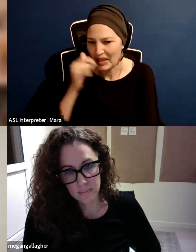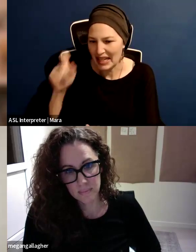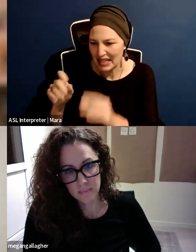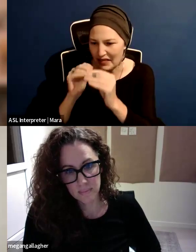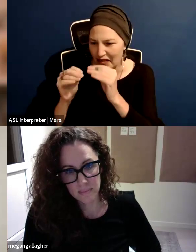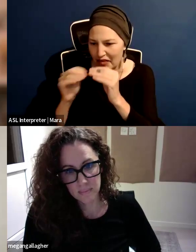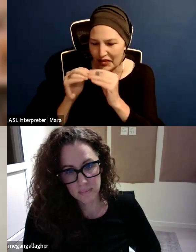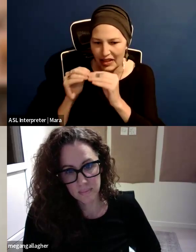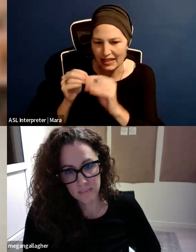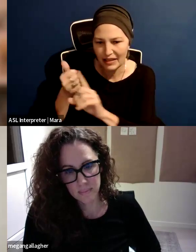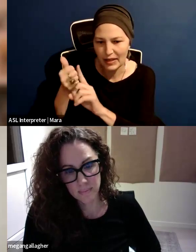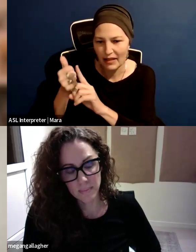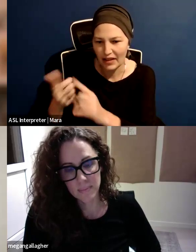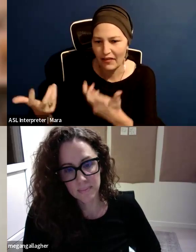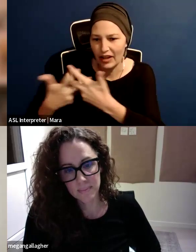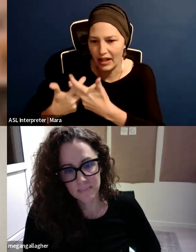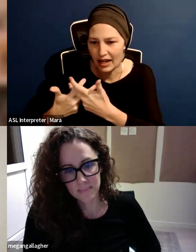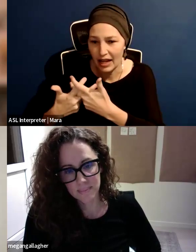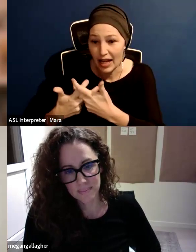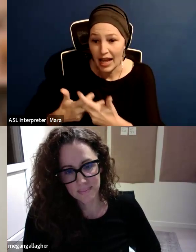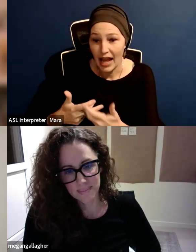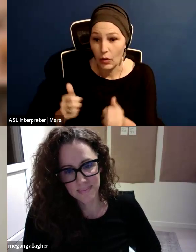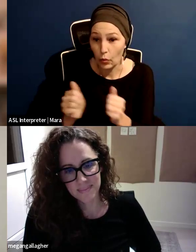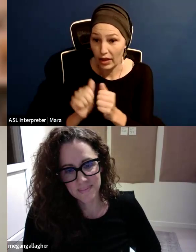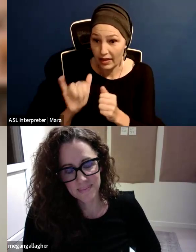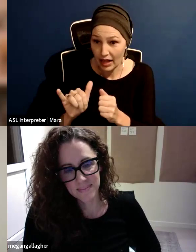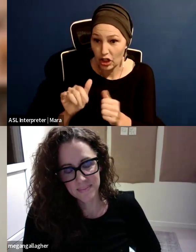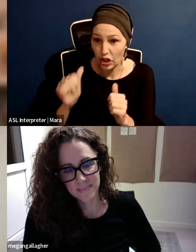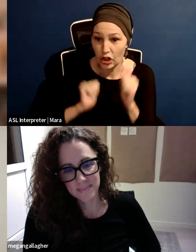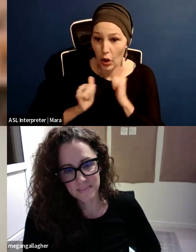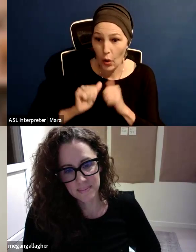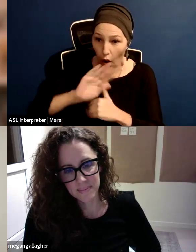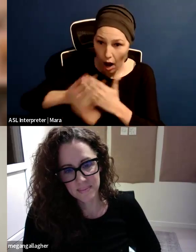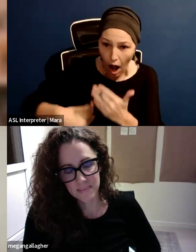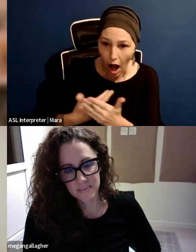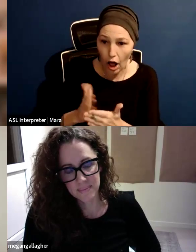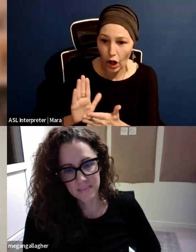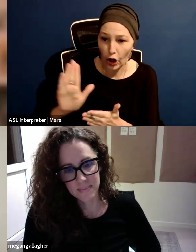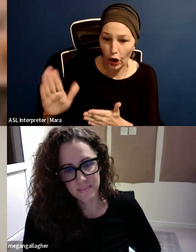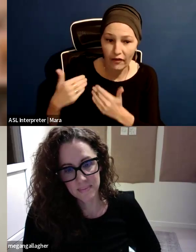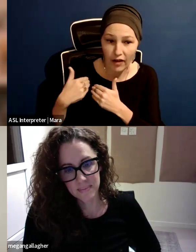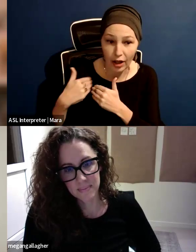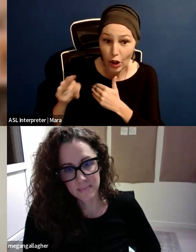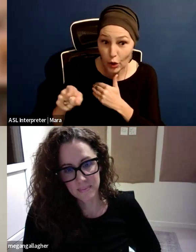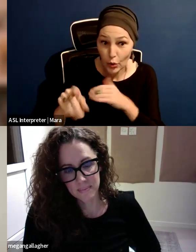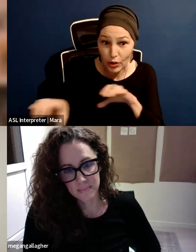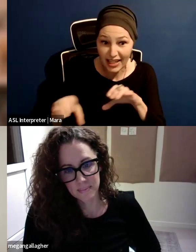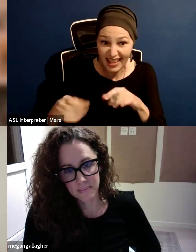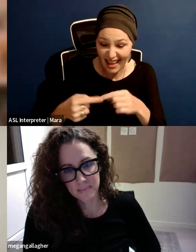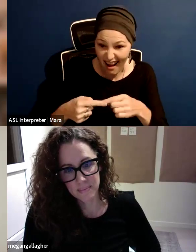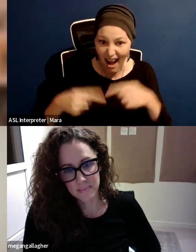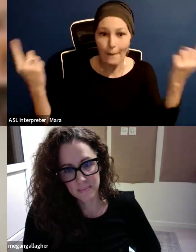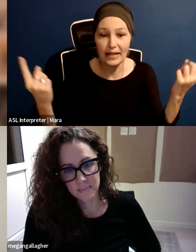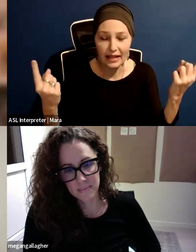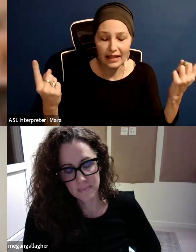with All Her Fault, you did the exact opposite. So can you unpack that for us in terms of how you changed the